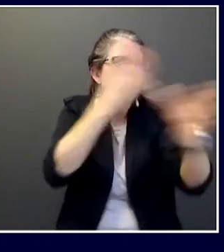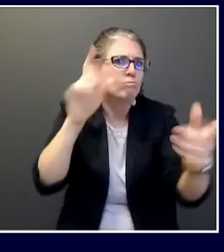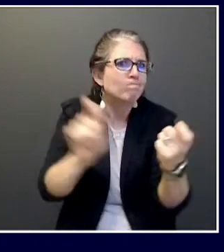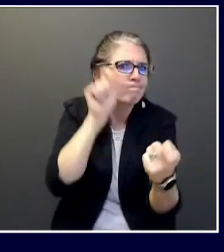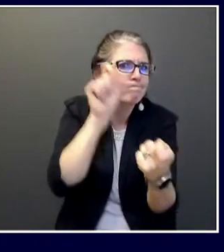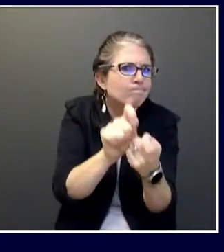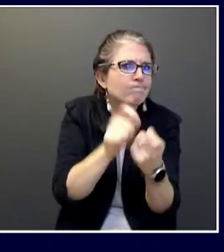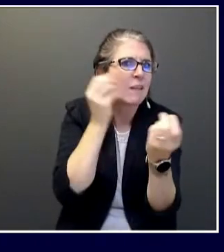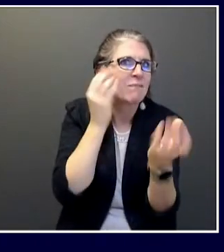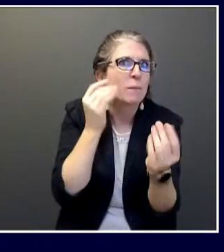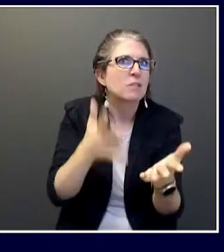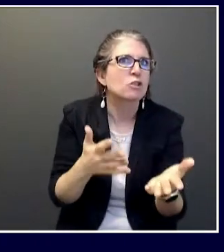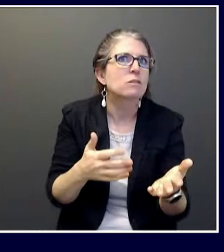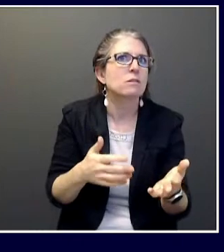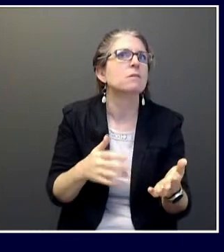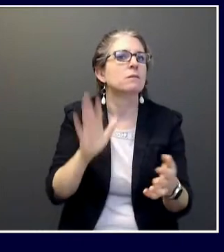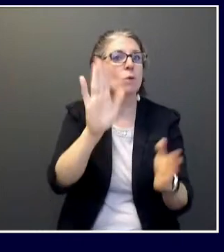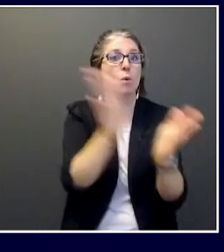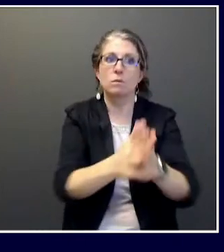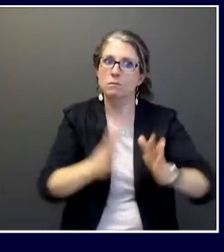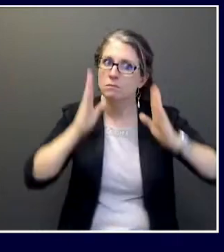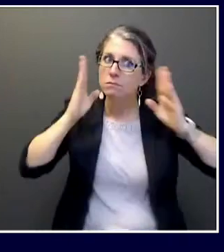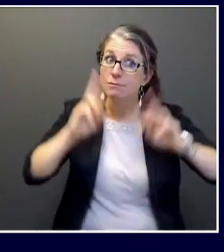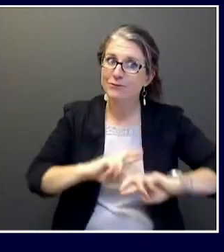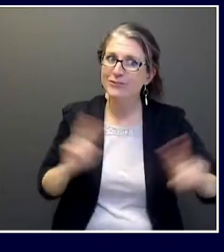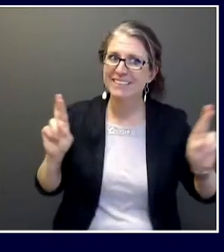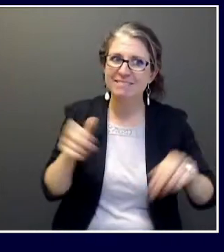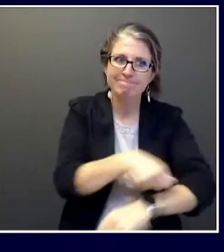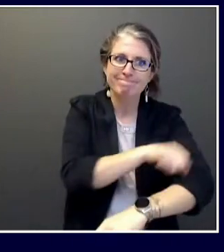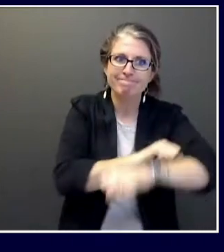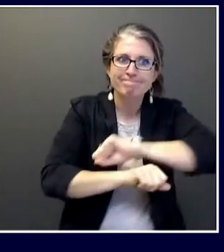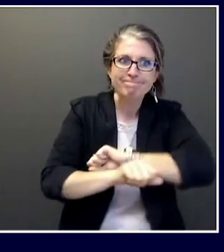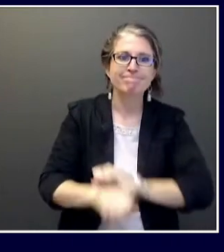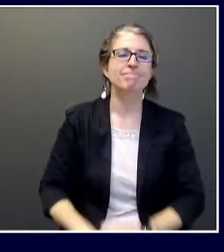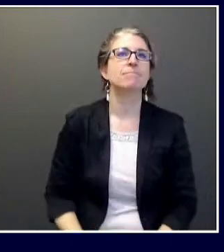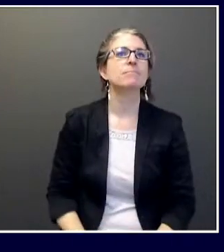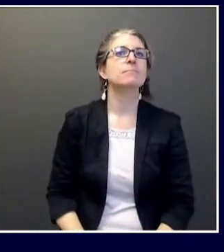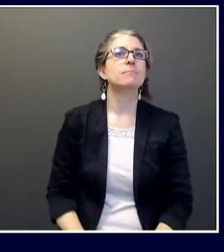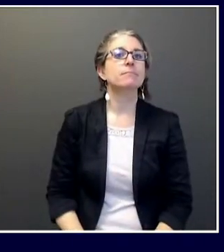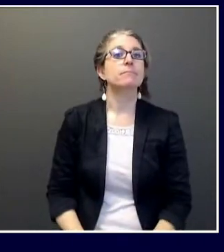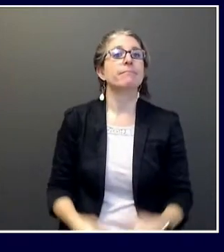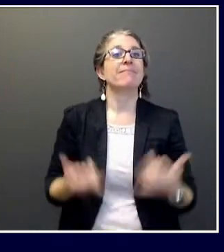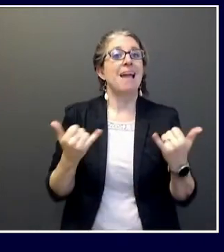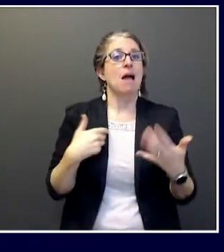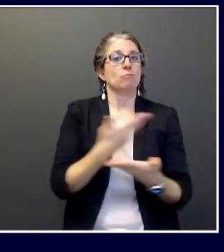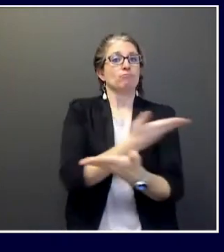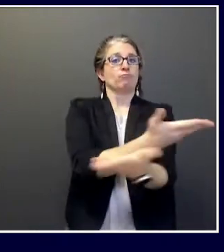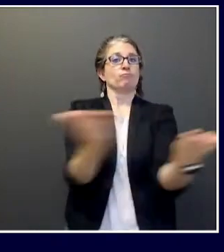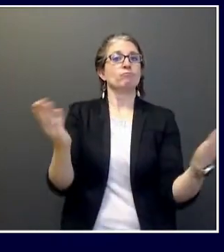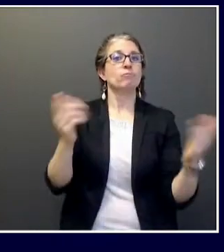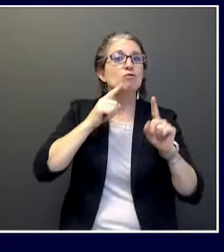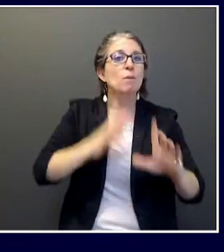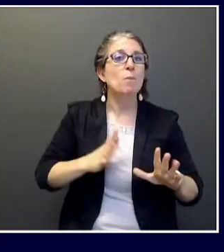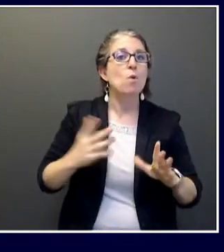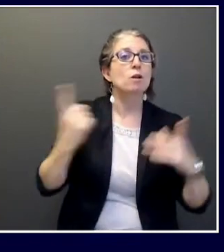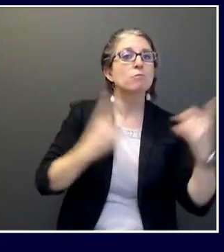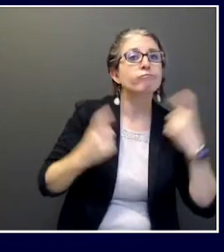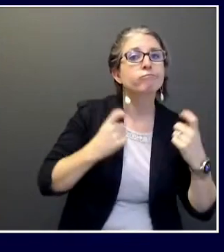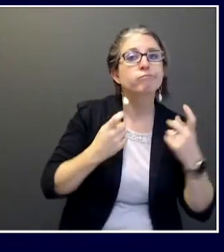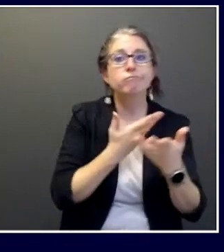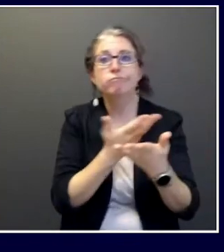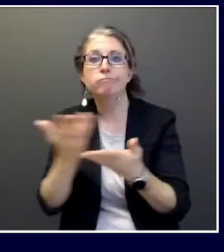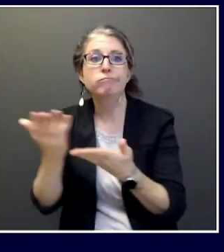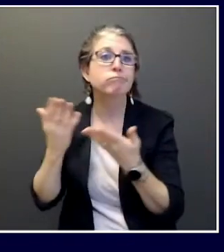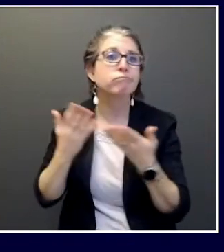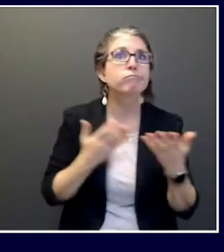today. With that, we're going to turn to questions from our colleagues in the media. To our media colleagues, we have 13